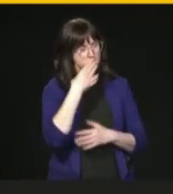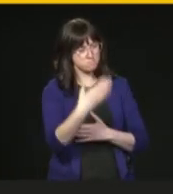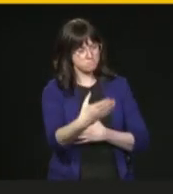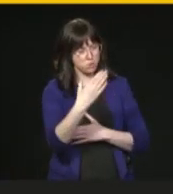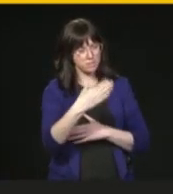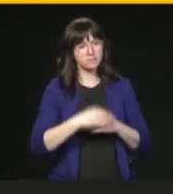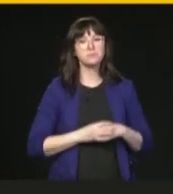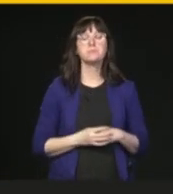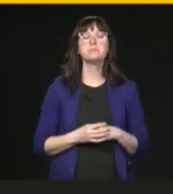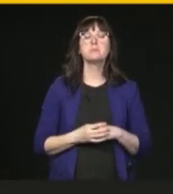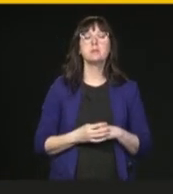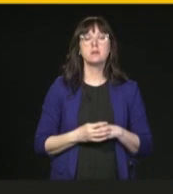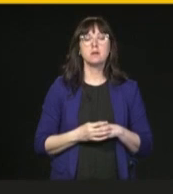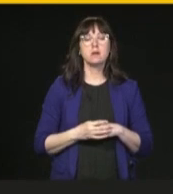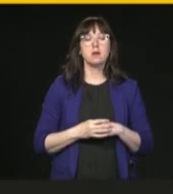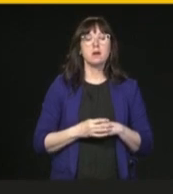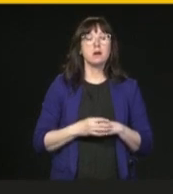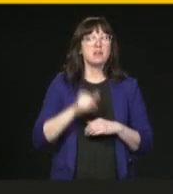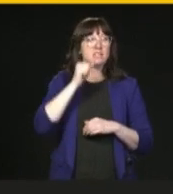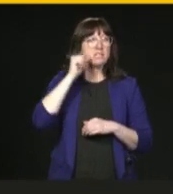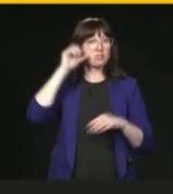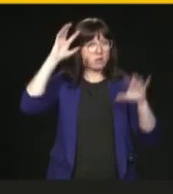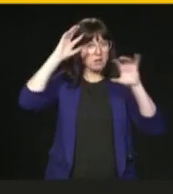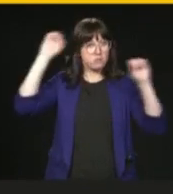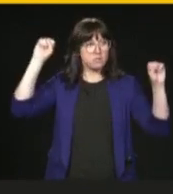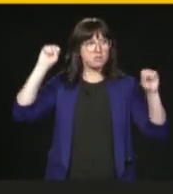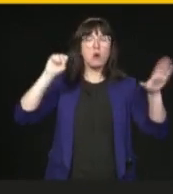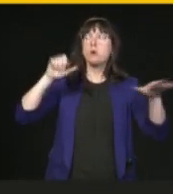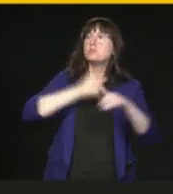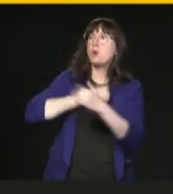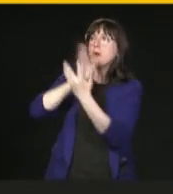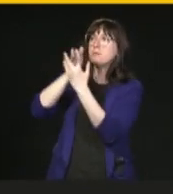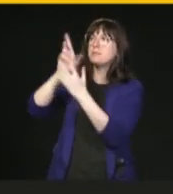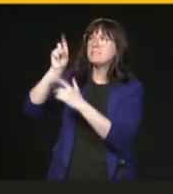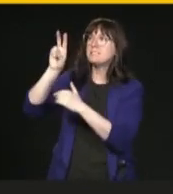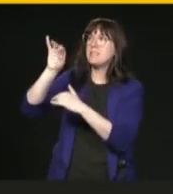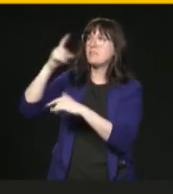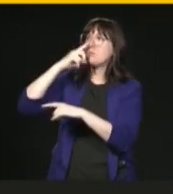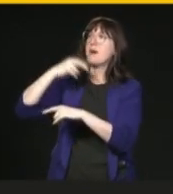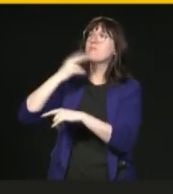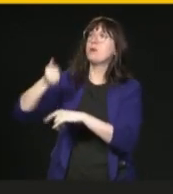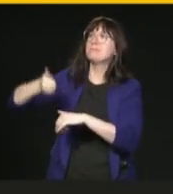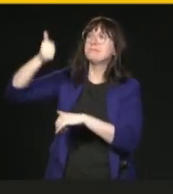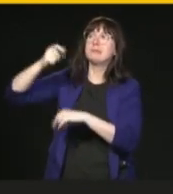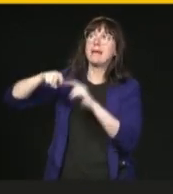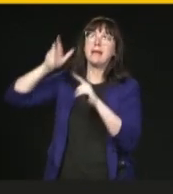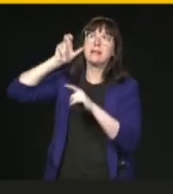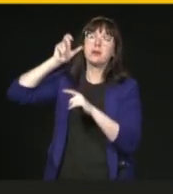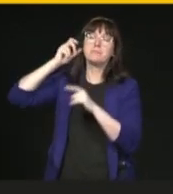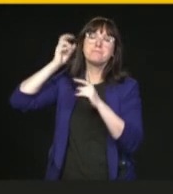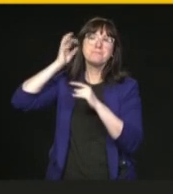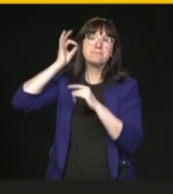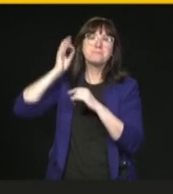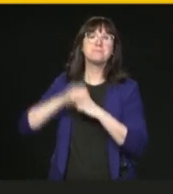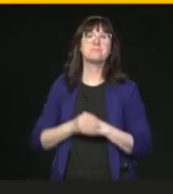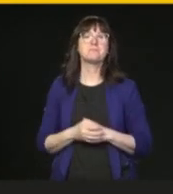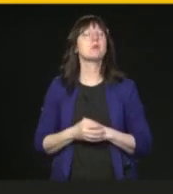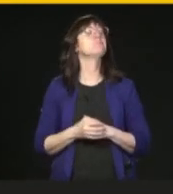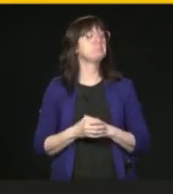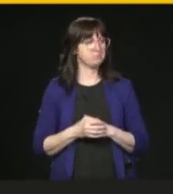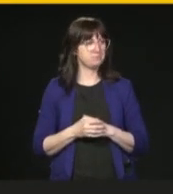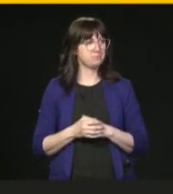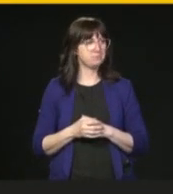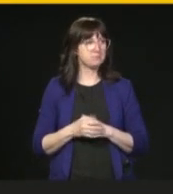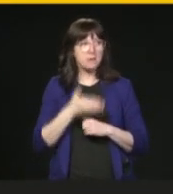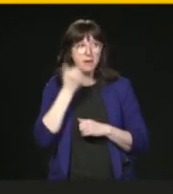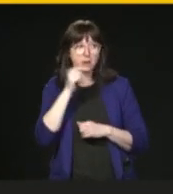Minister. President Trump yesterday said he wanted... Sorry, David. I need you guys to raise the volume. I can't hear them. Okay, sorry.